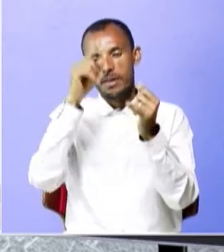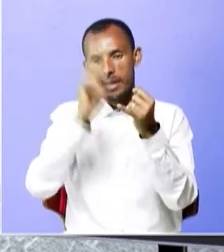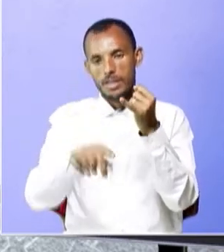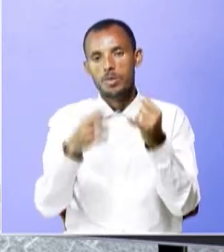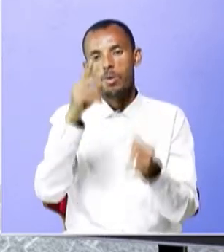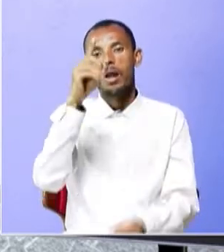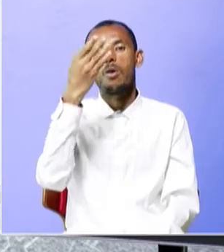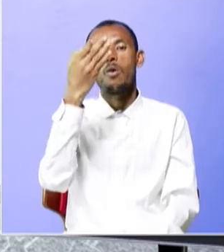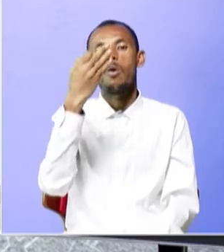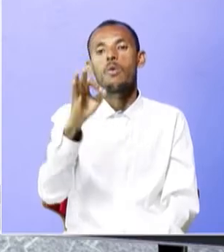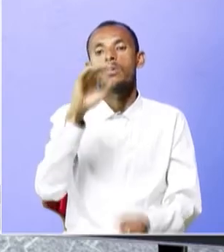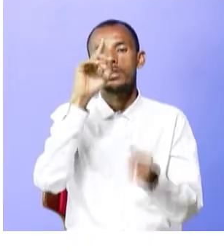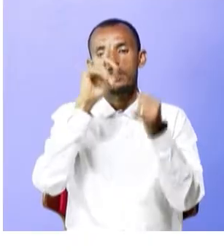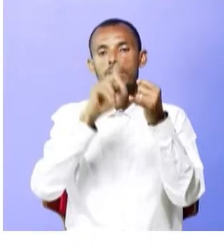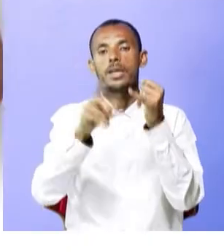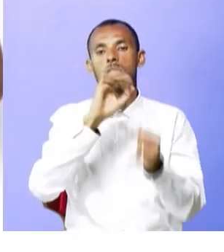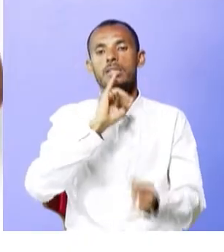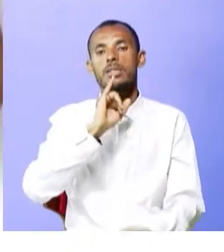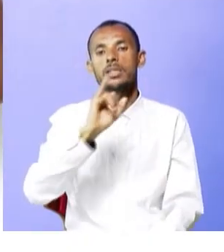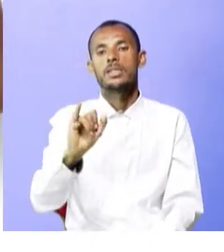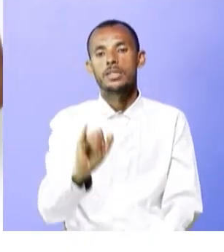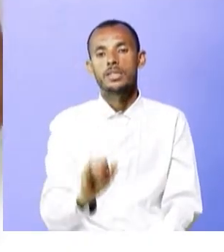of the edge is